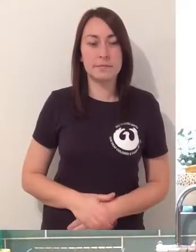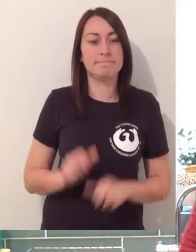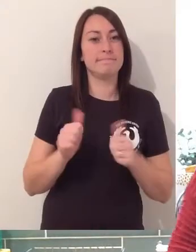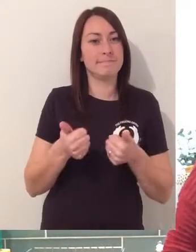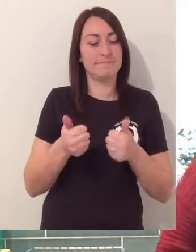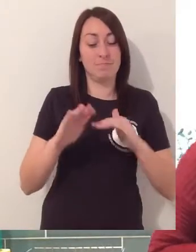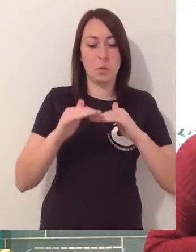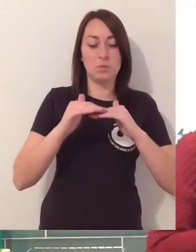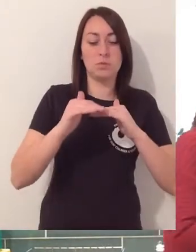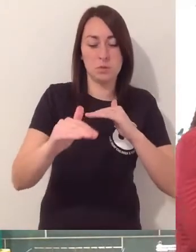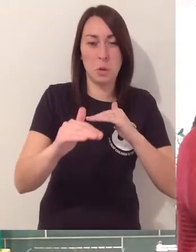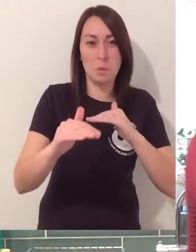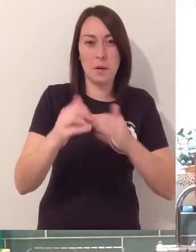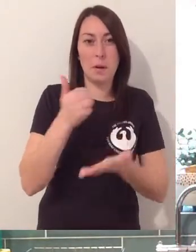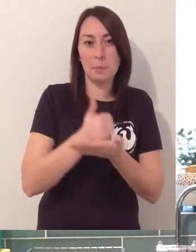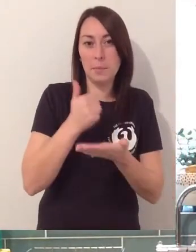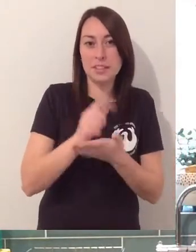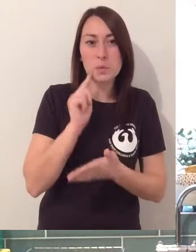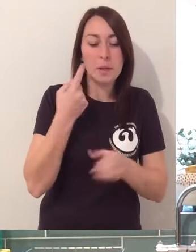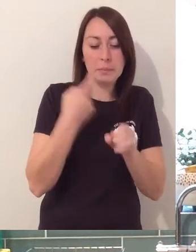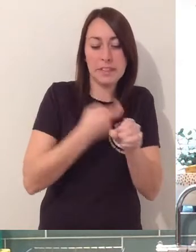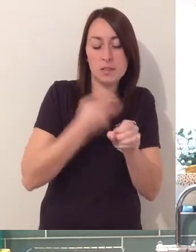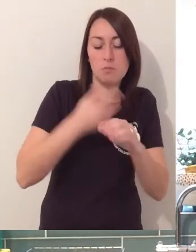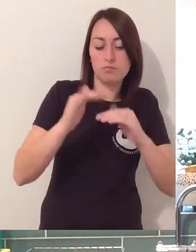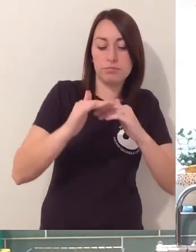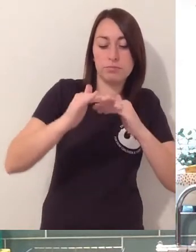And we want to top with our mashed sweet potato.